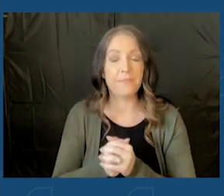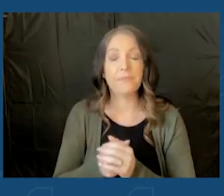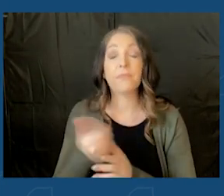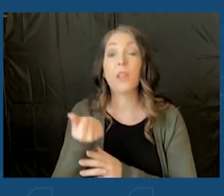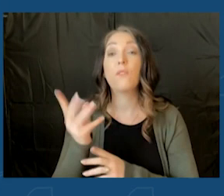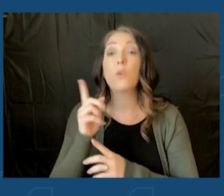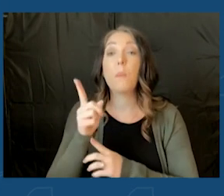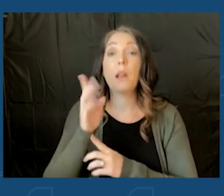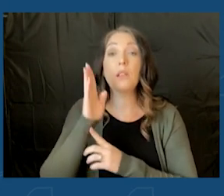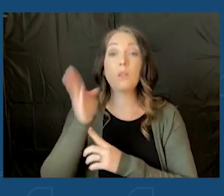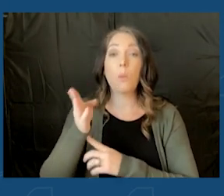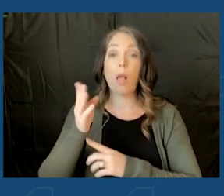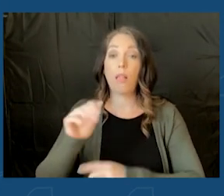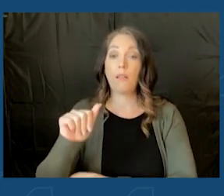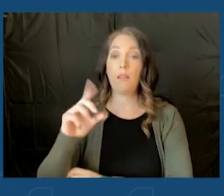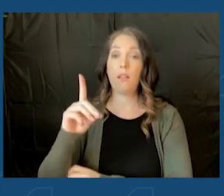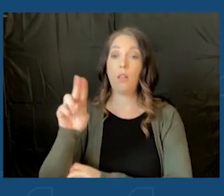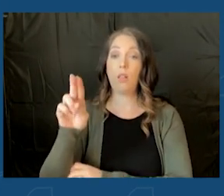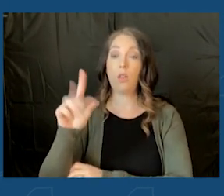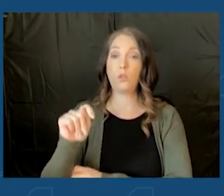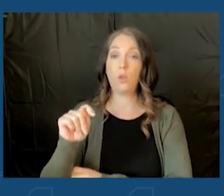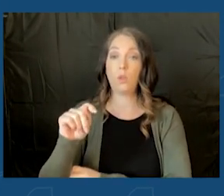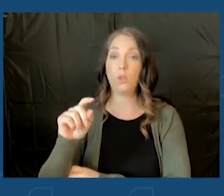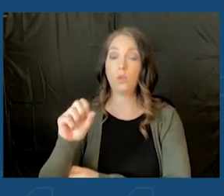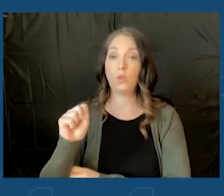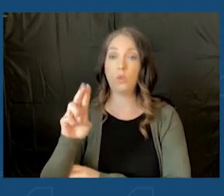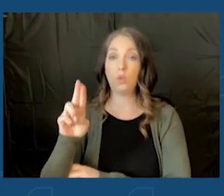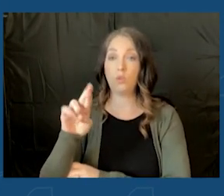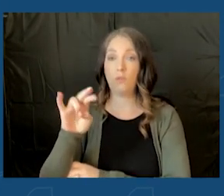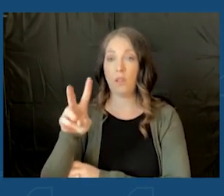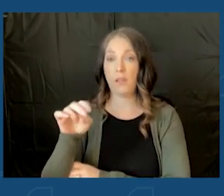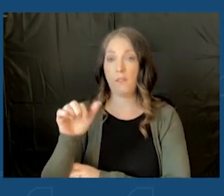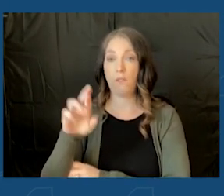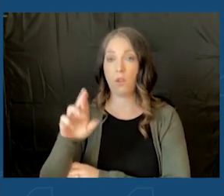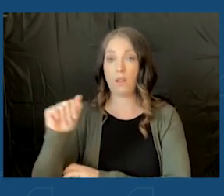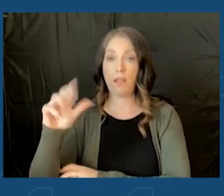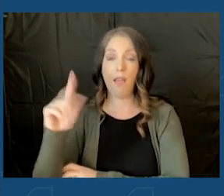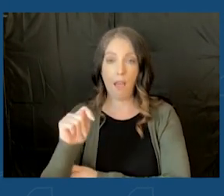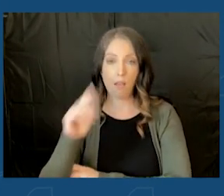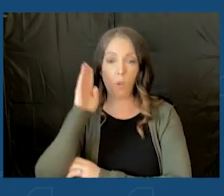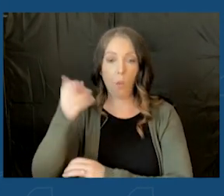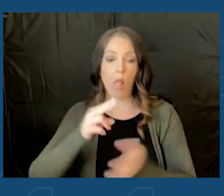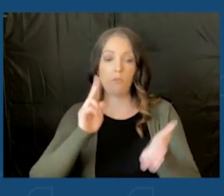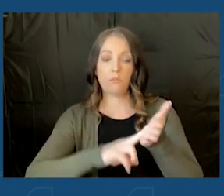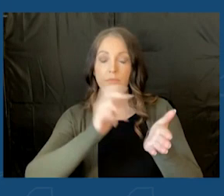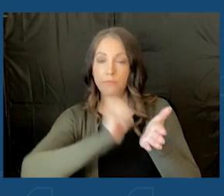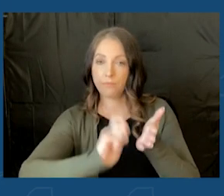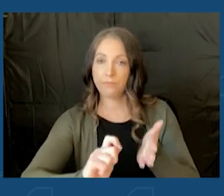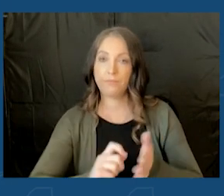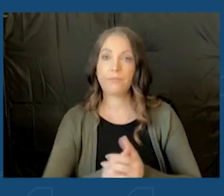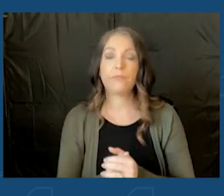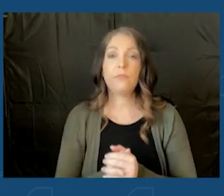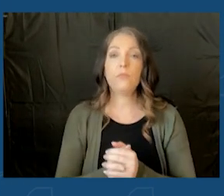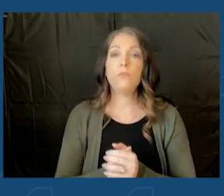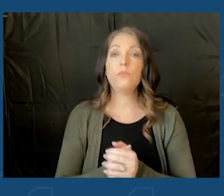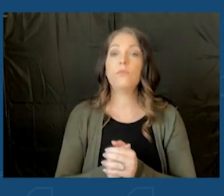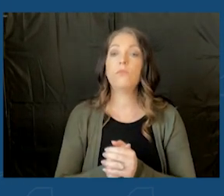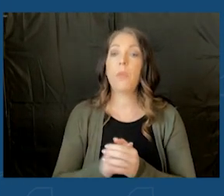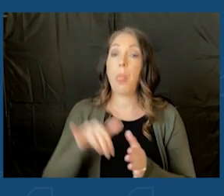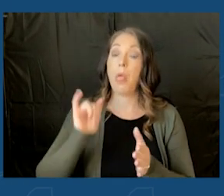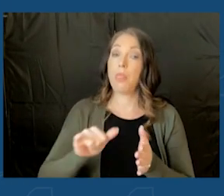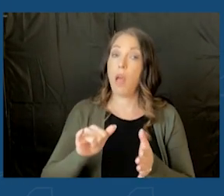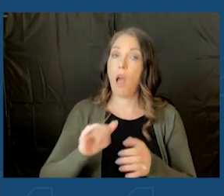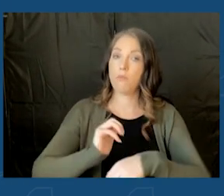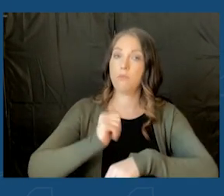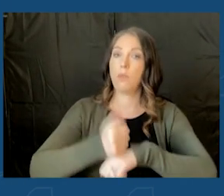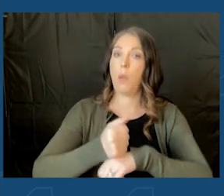incredible sponsors, Brad Hoyleman, Linda Rosenthal, Assembly member. It creates a one-year look-back window for adult survivors of sexual assault